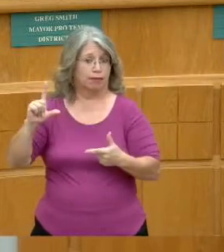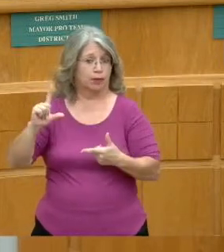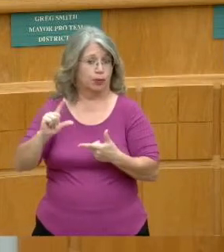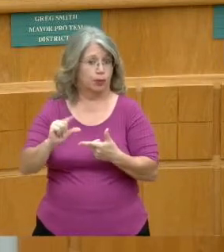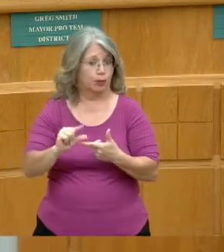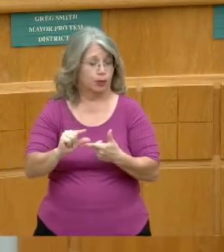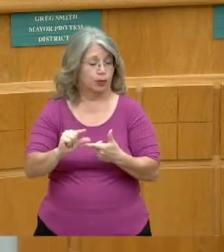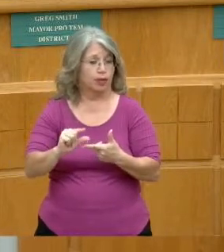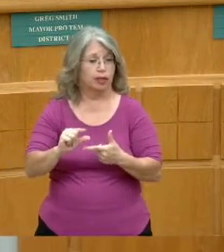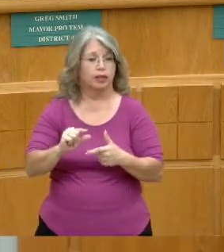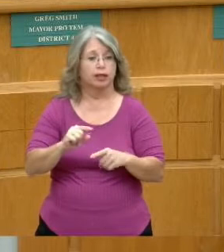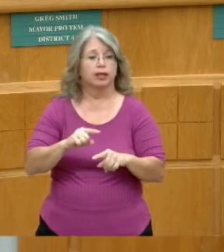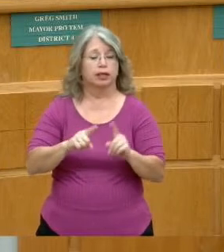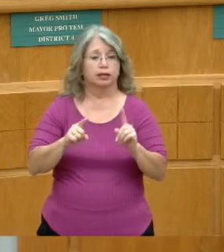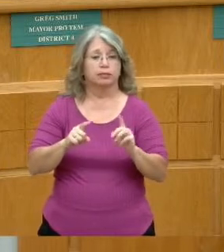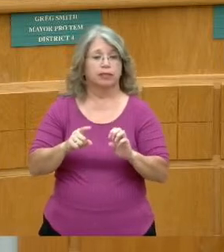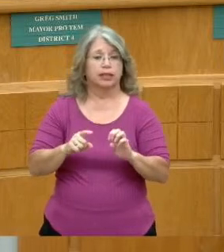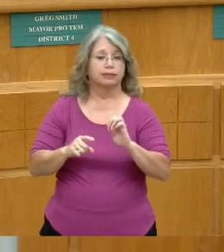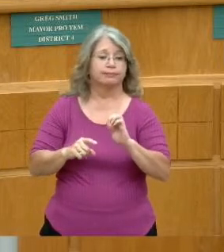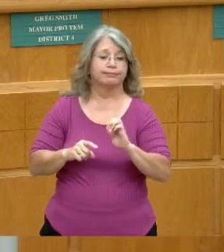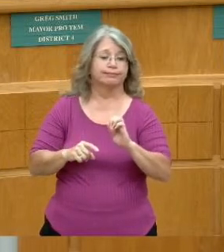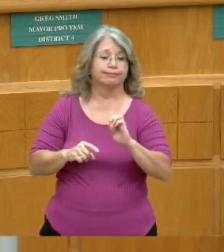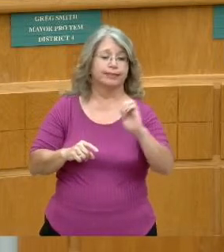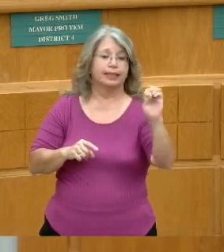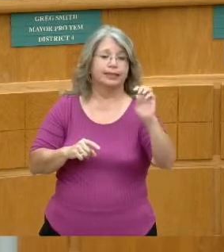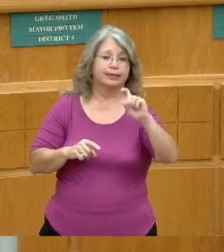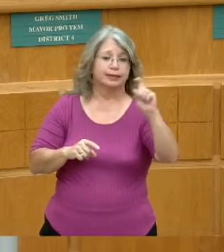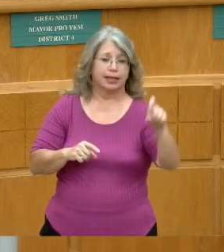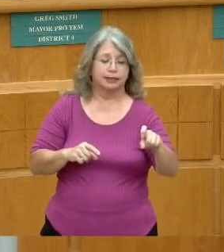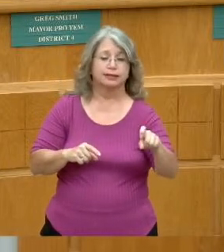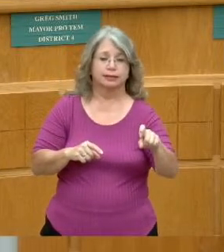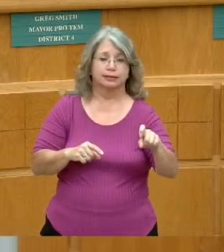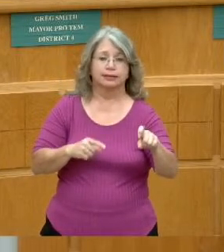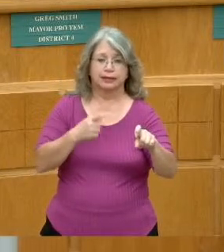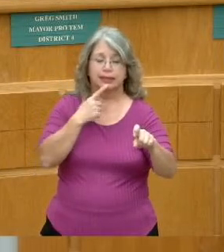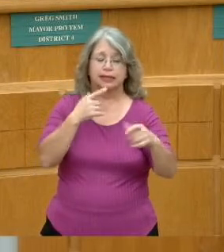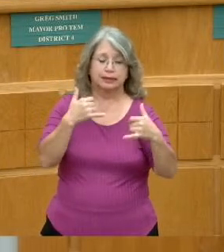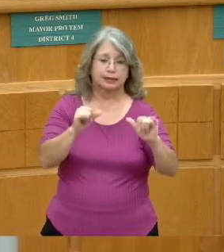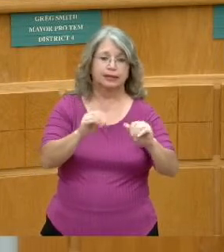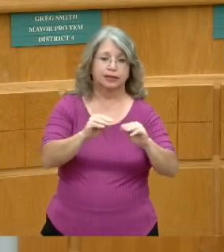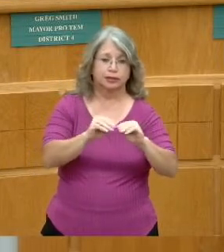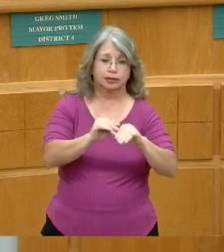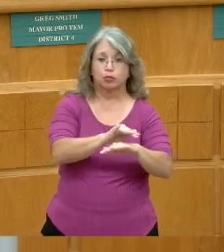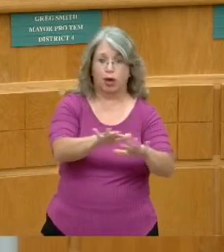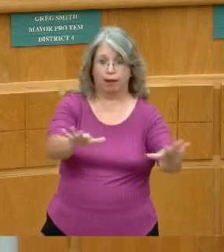from receding to spreading, is what our estimates say right now.